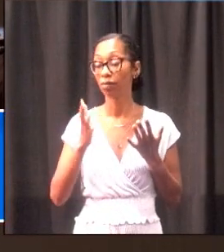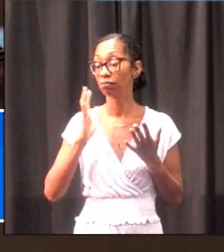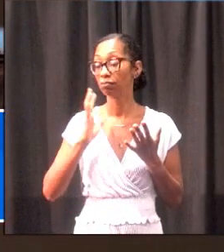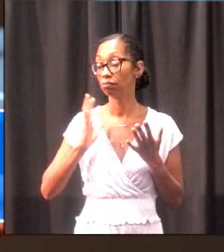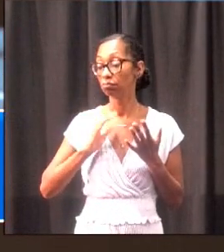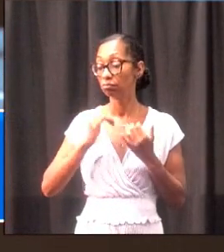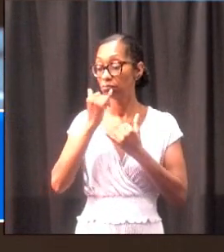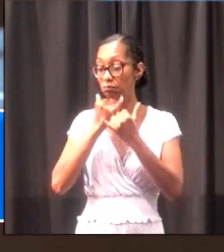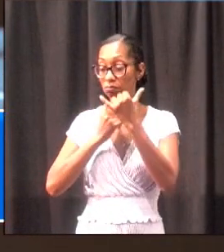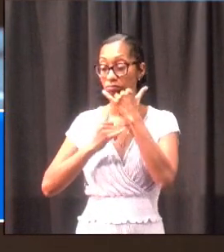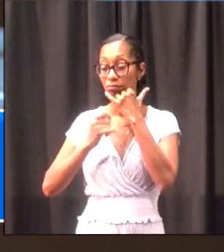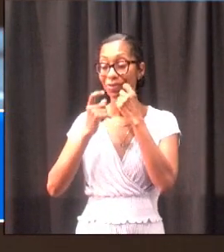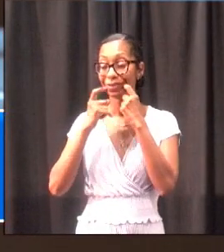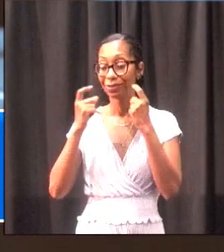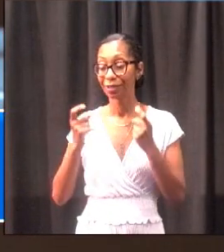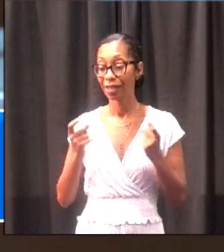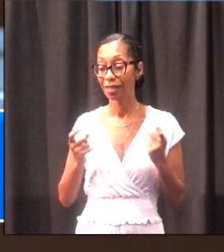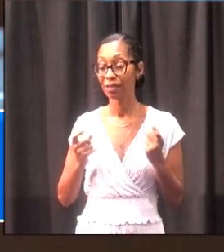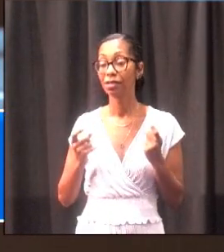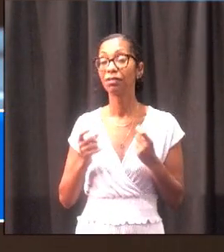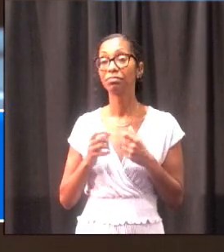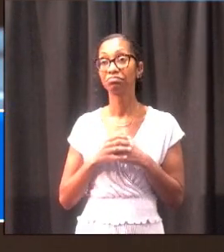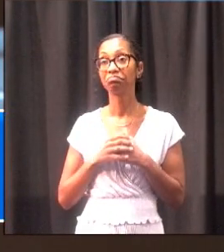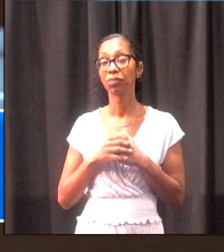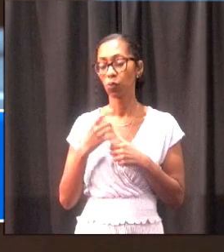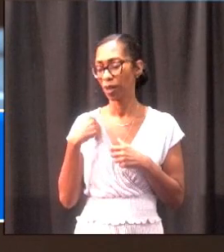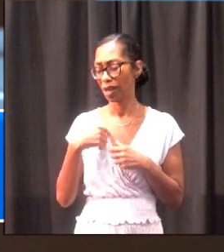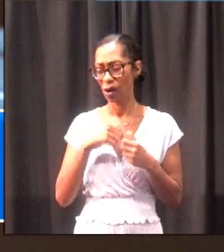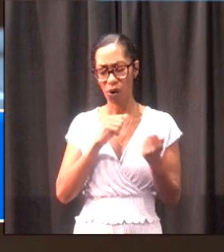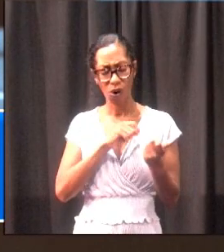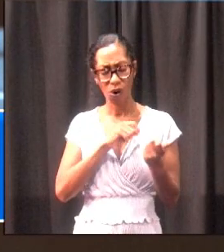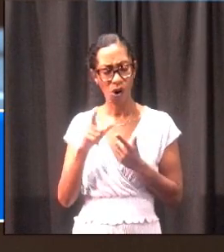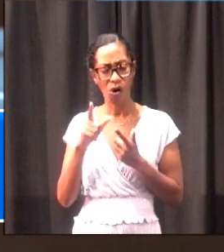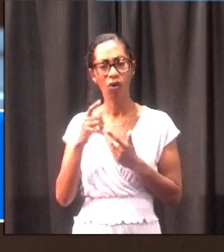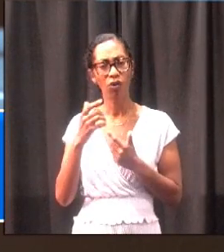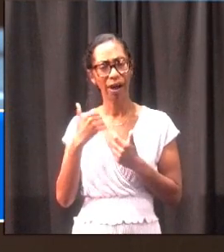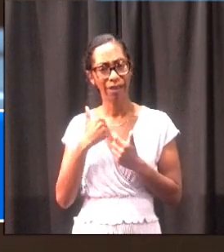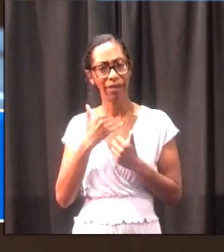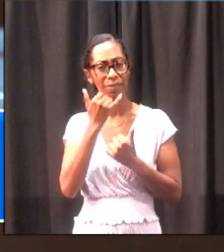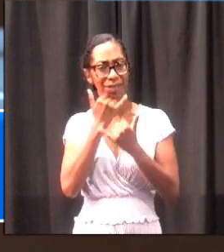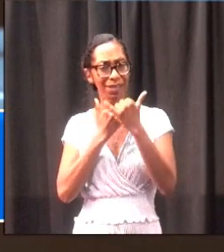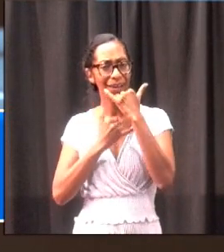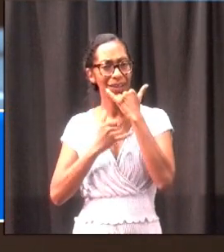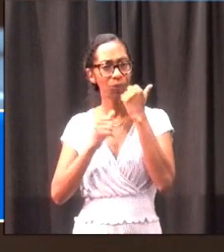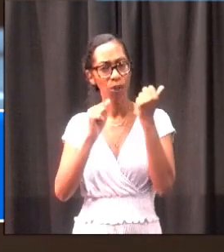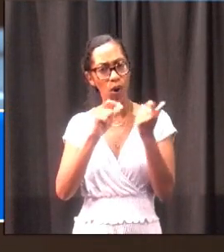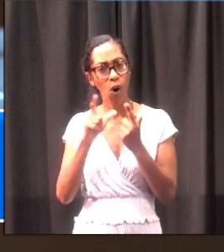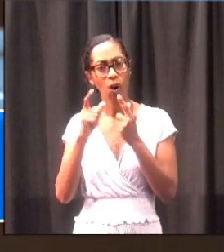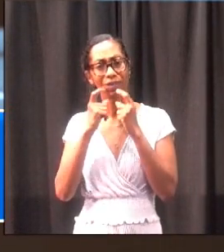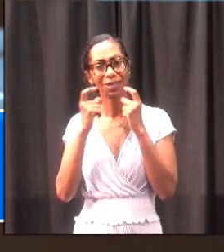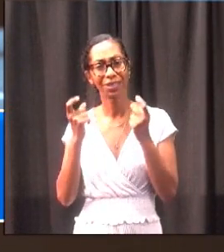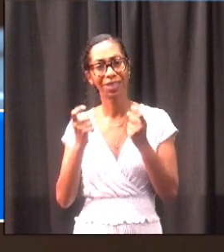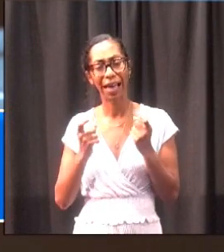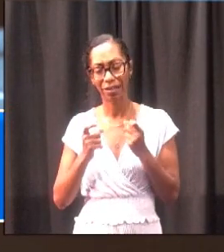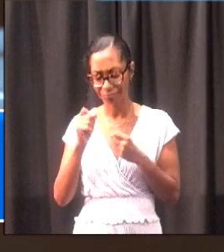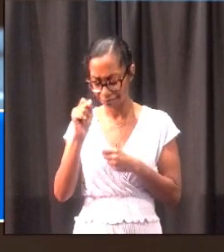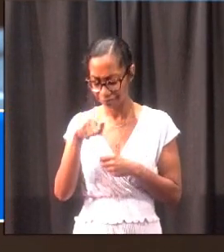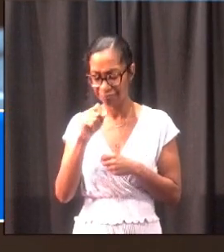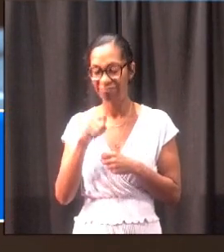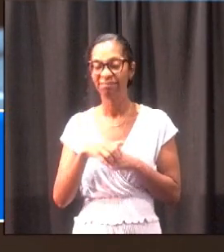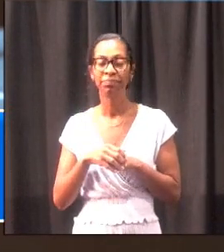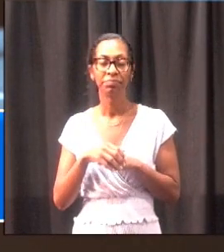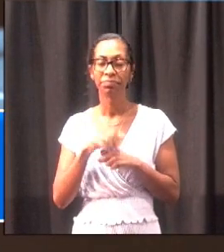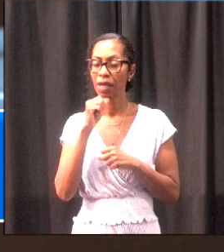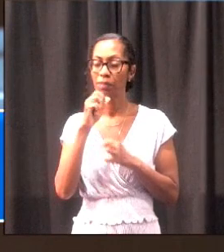and where they've come from. We all have made mistakes. We all have sinned and fallen short of